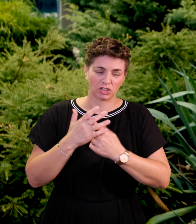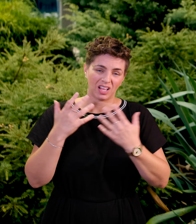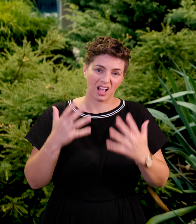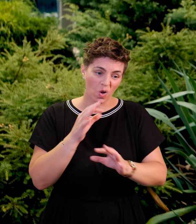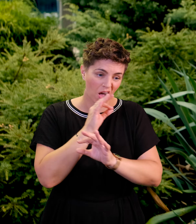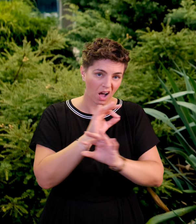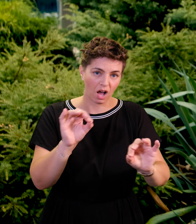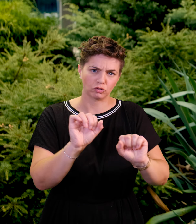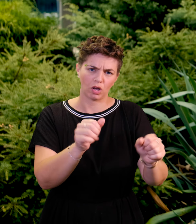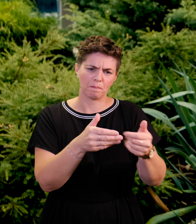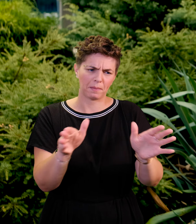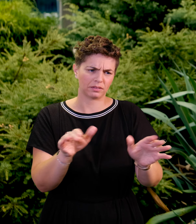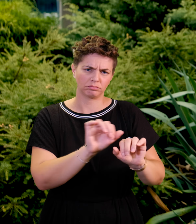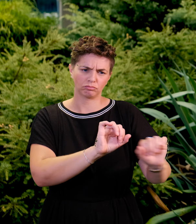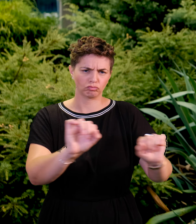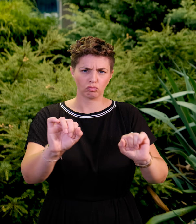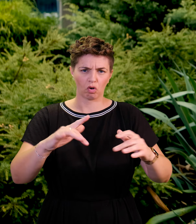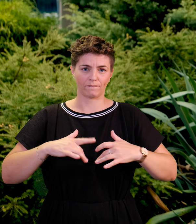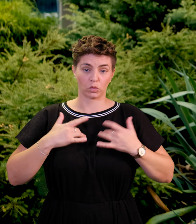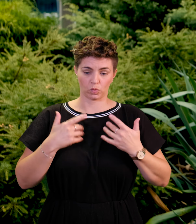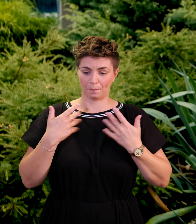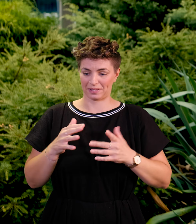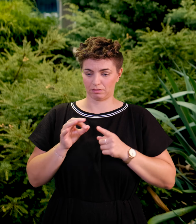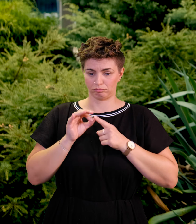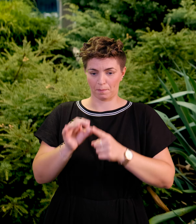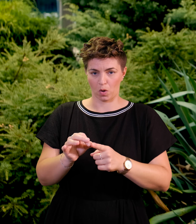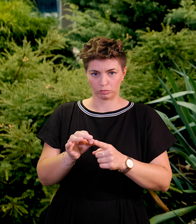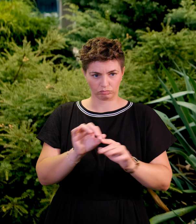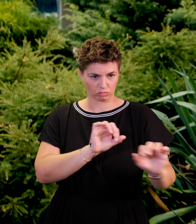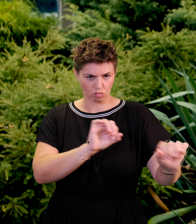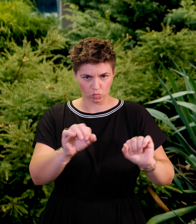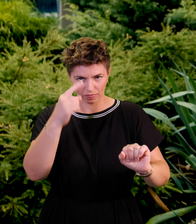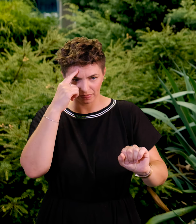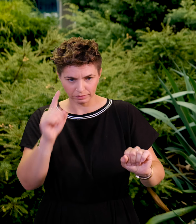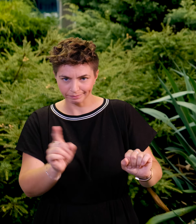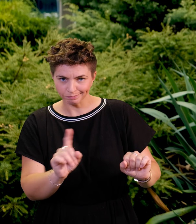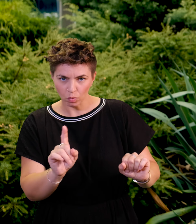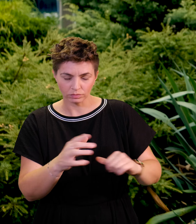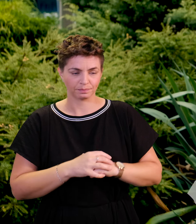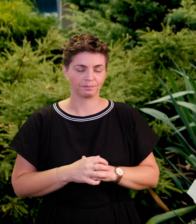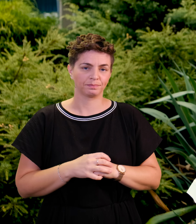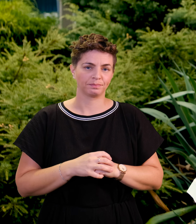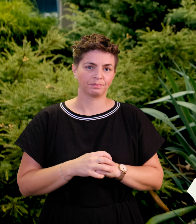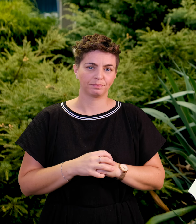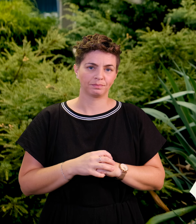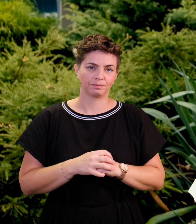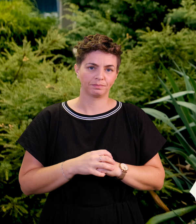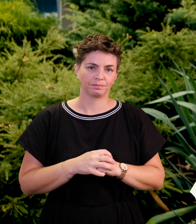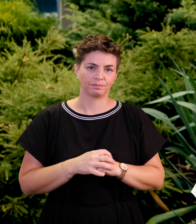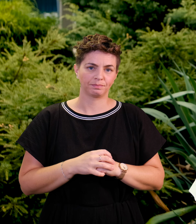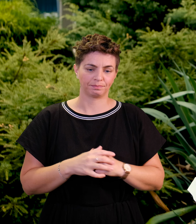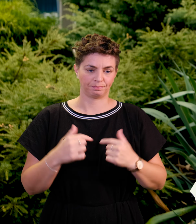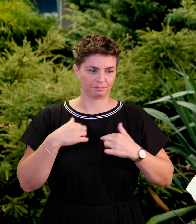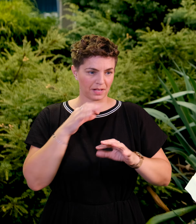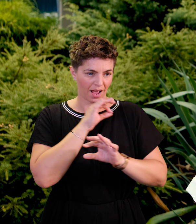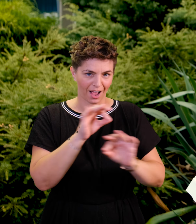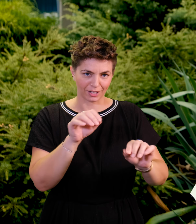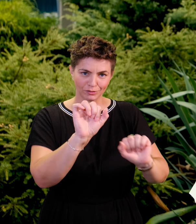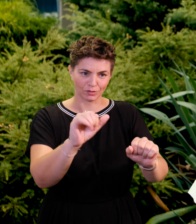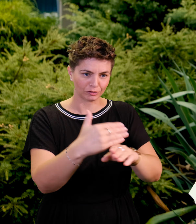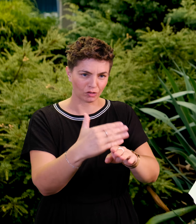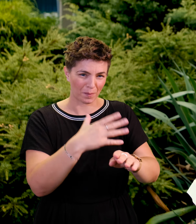ask you your views of these recommendations proposed to the fire authority. So what am I asking of